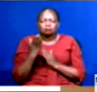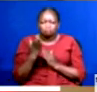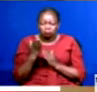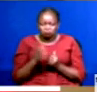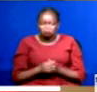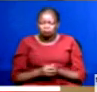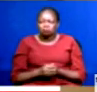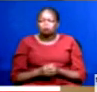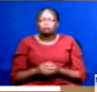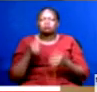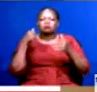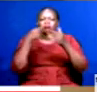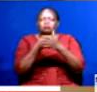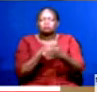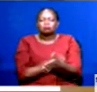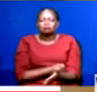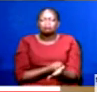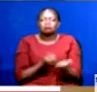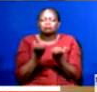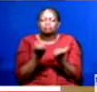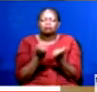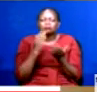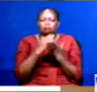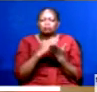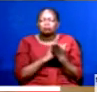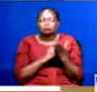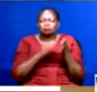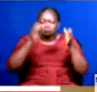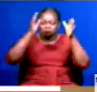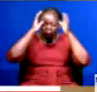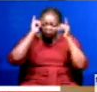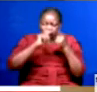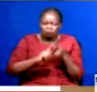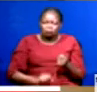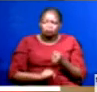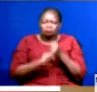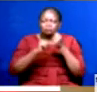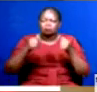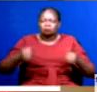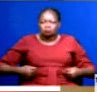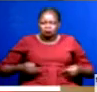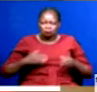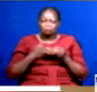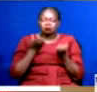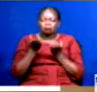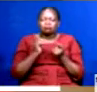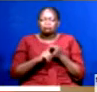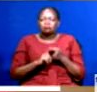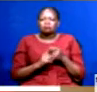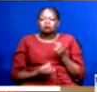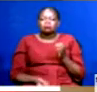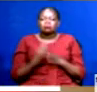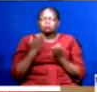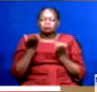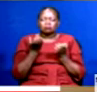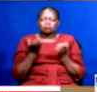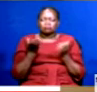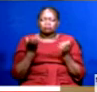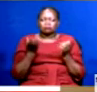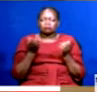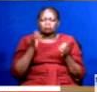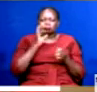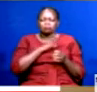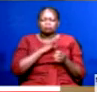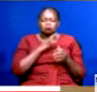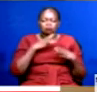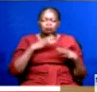Elumelu Foundation Entrepreneurship Program. The initiative targets to support youth-led businesses to grow their enterprises. Beneficiaries under